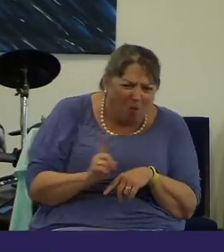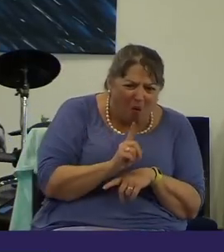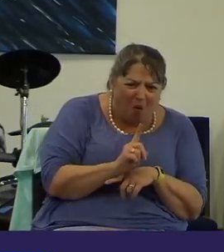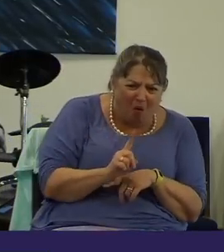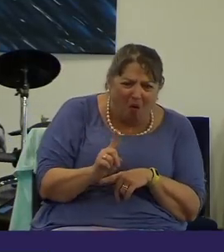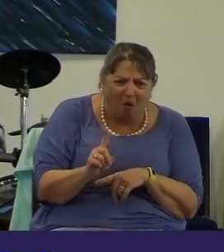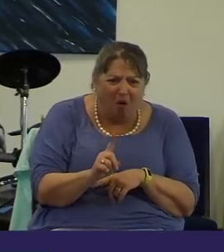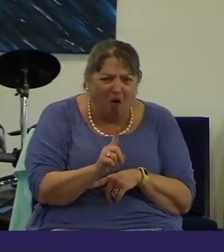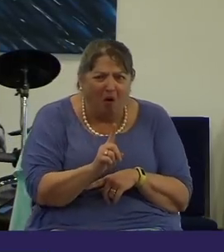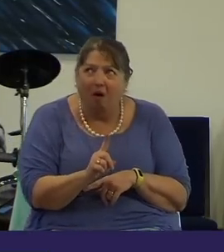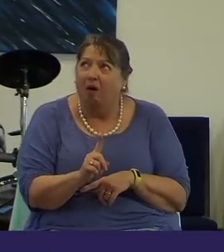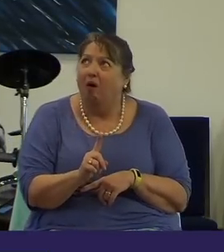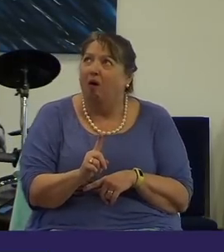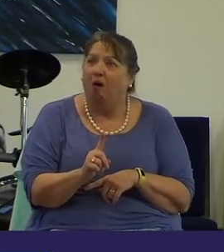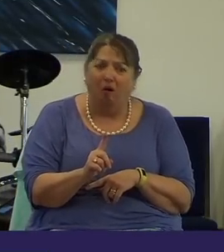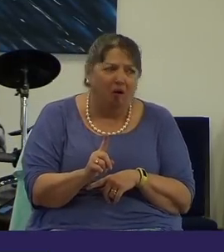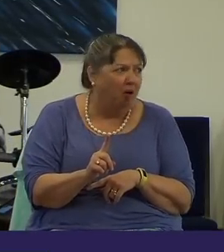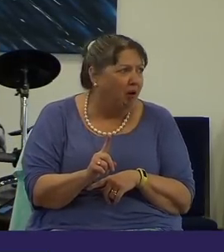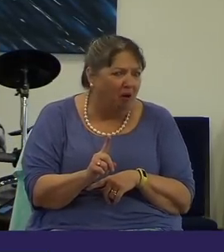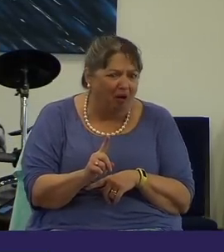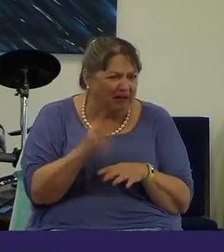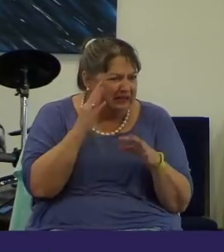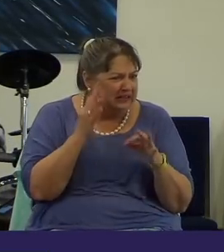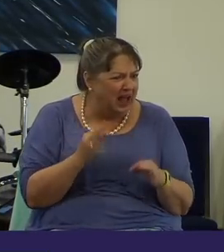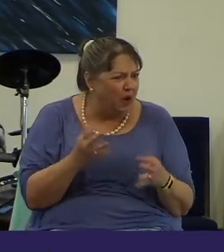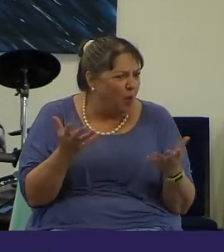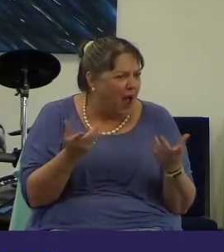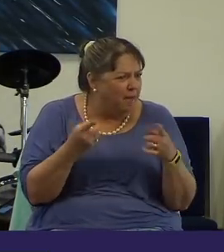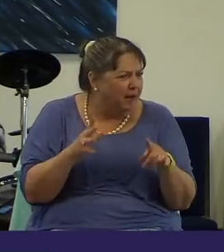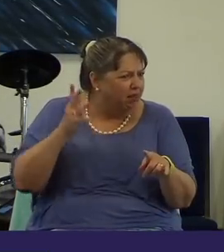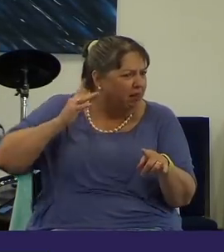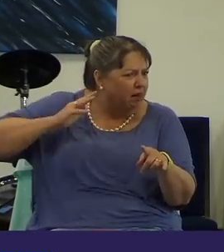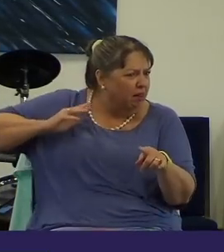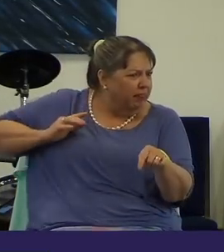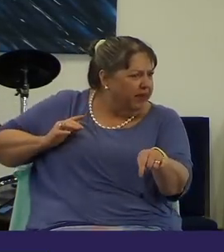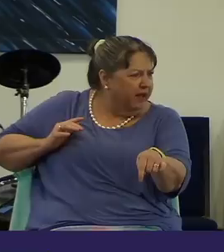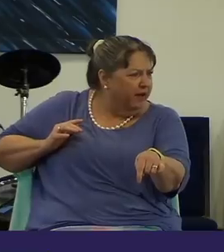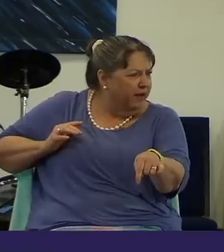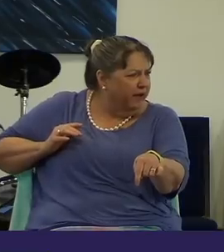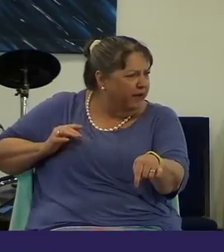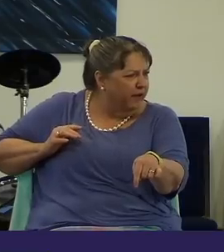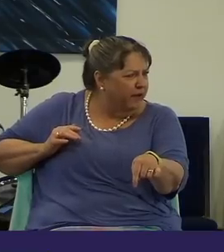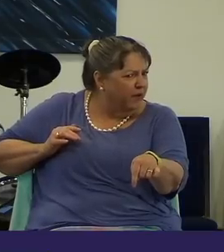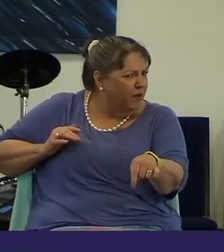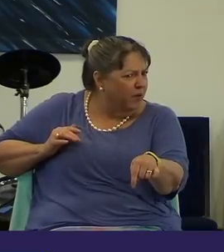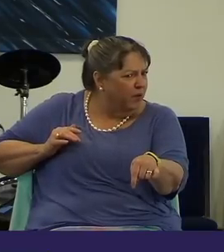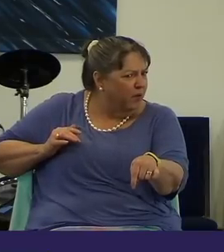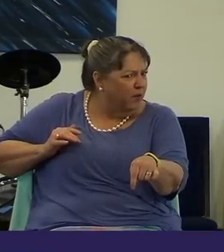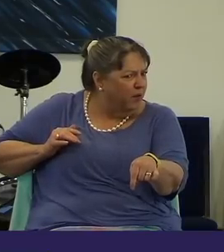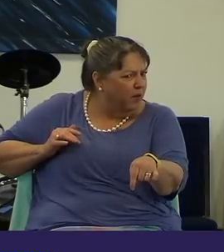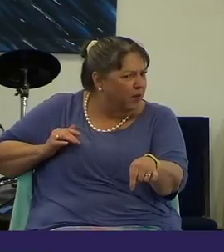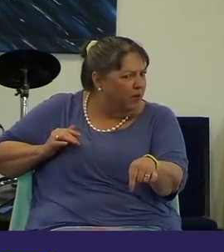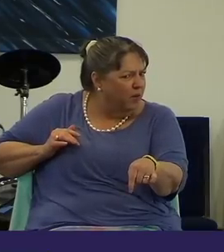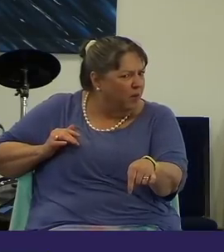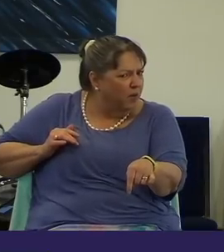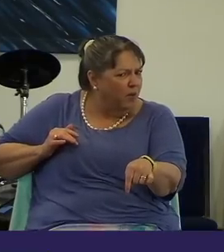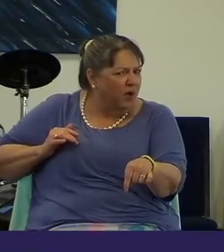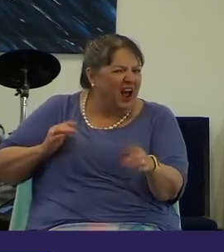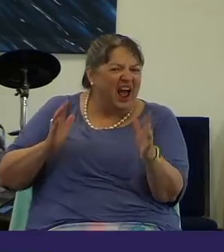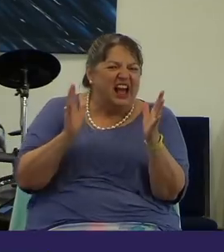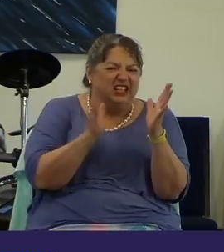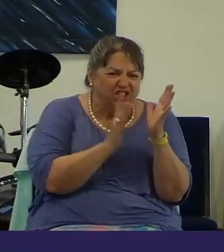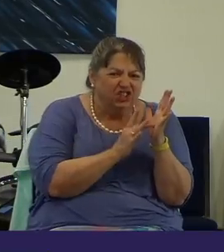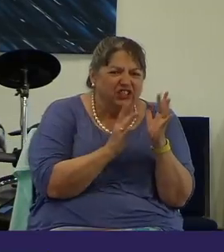If we could just there sit as on the side and watch what was going on here. Jesus goes to